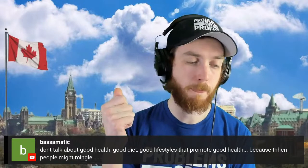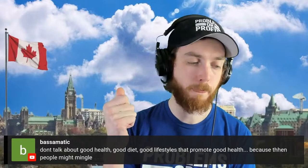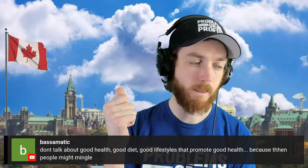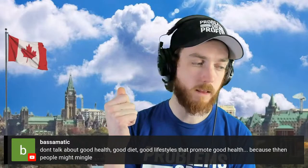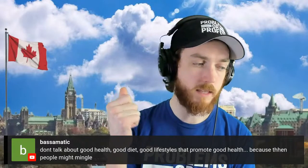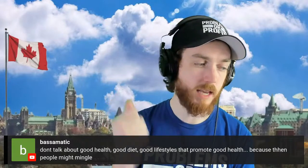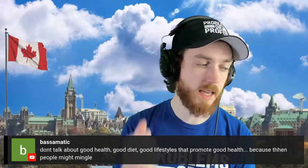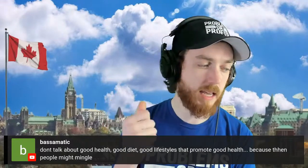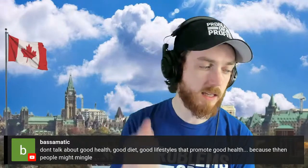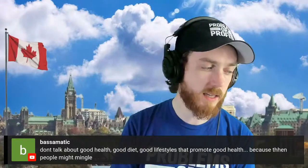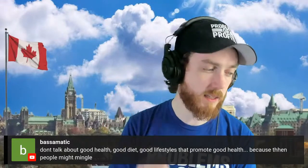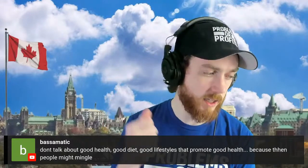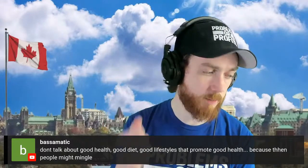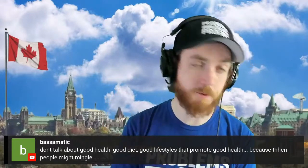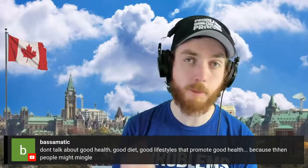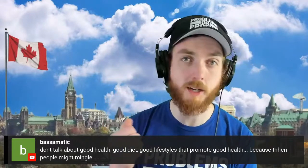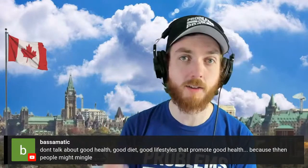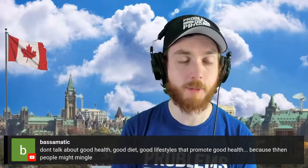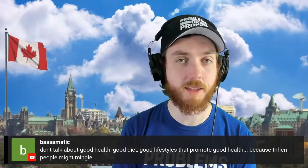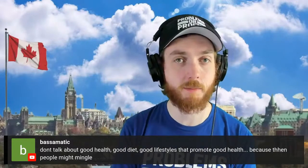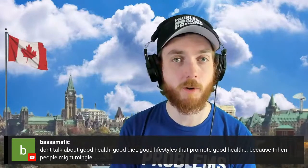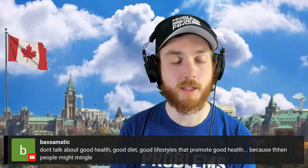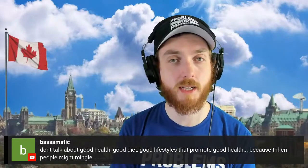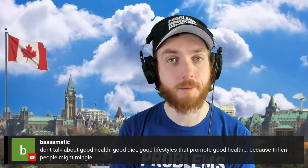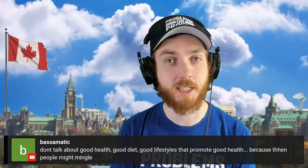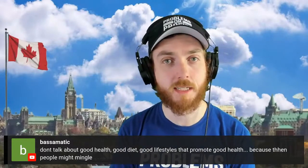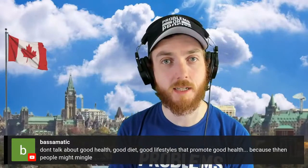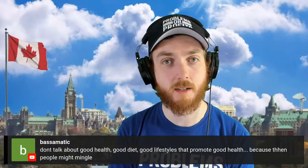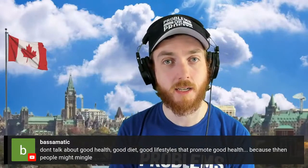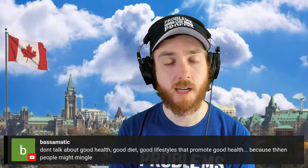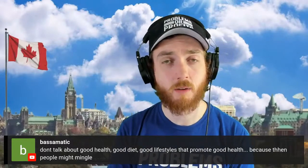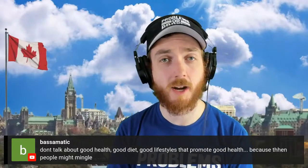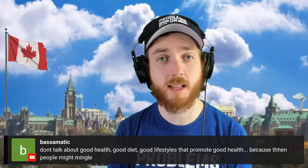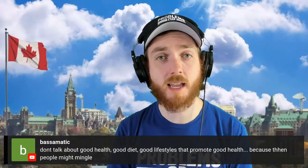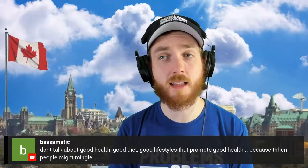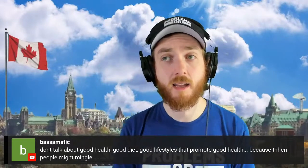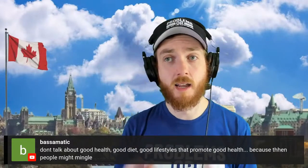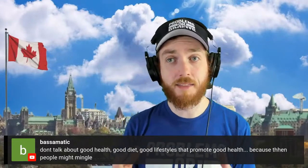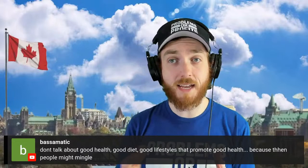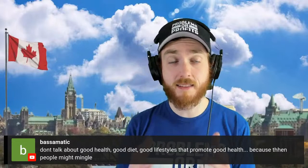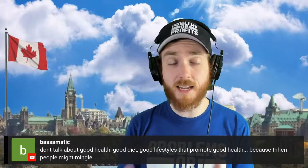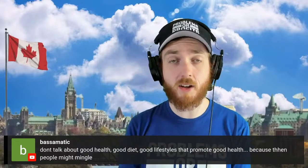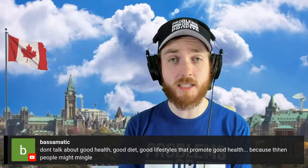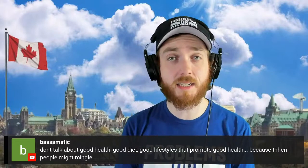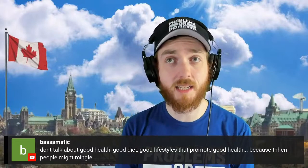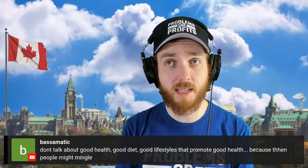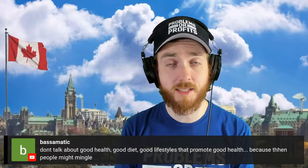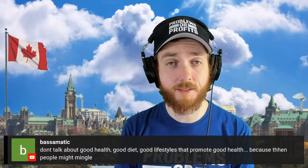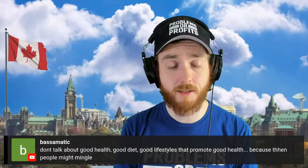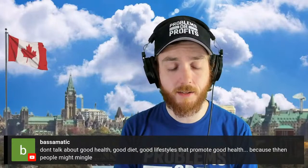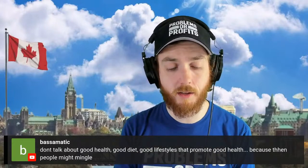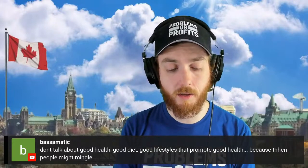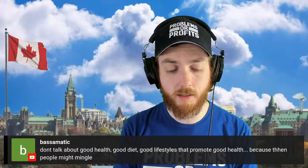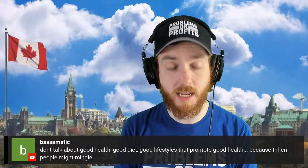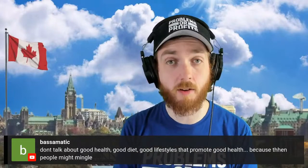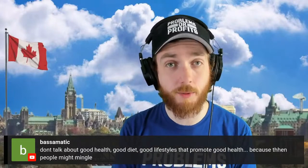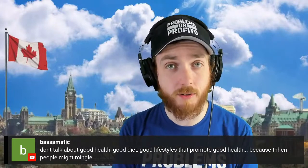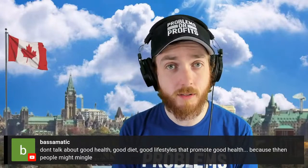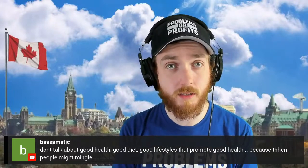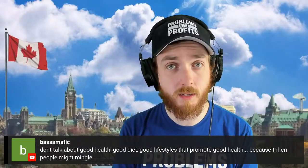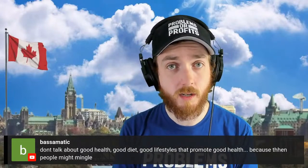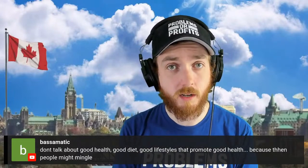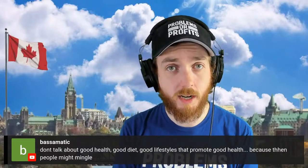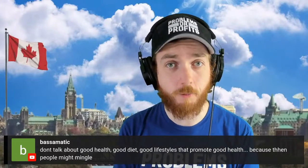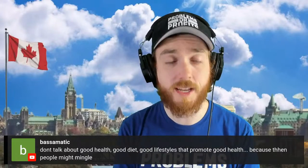to take anything that comes from our government at this point in time sincerely, right? And that honestly is